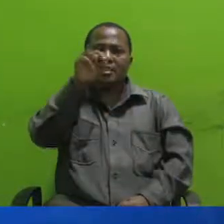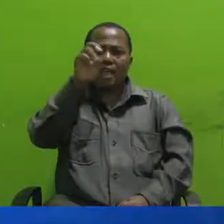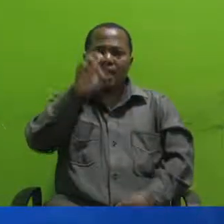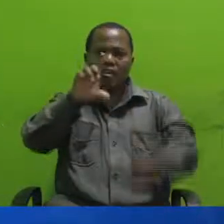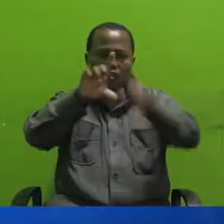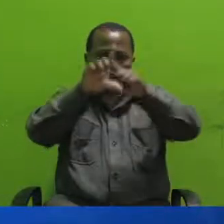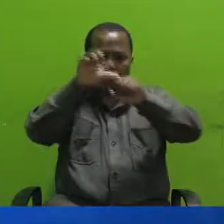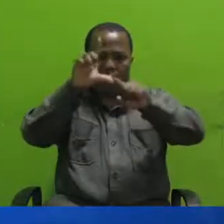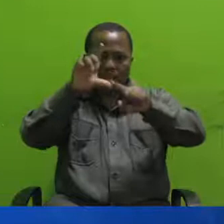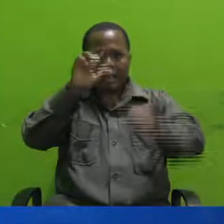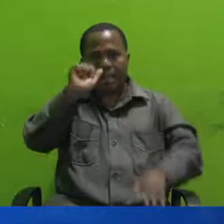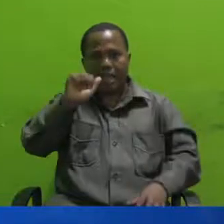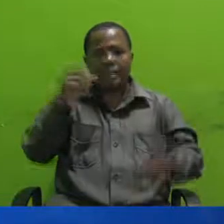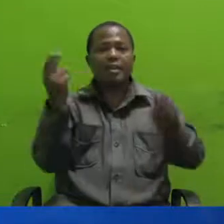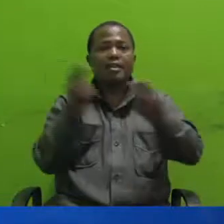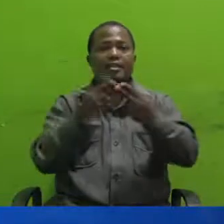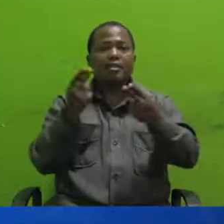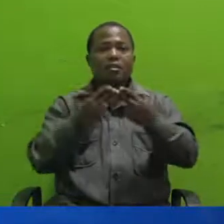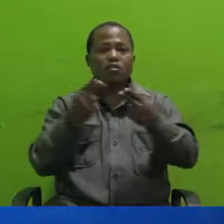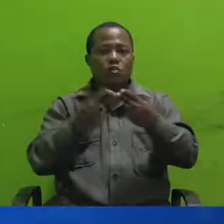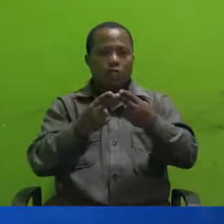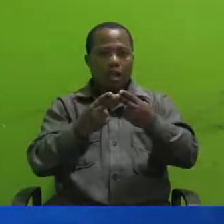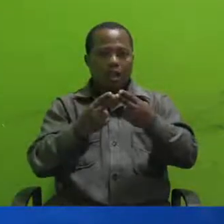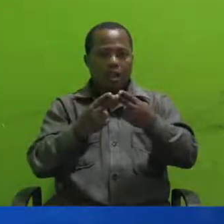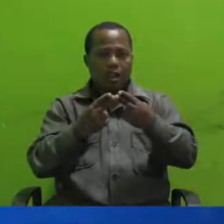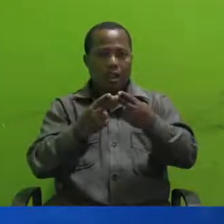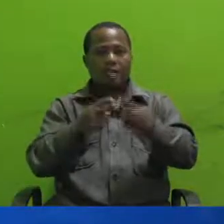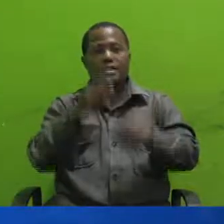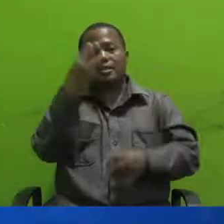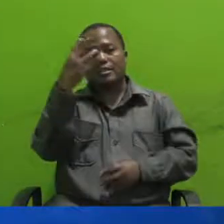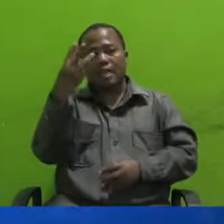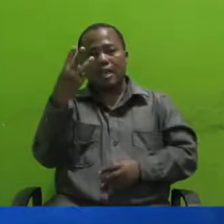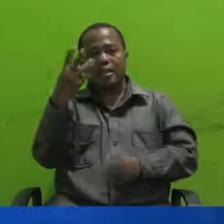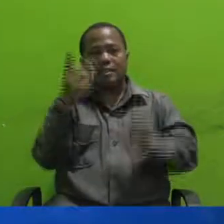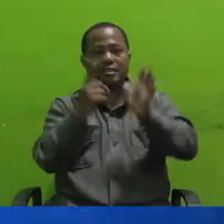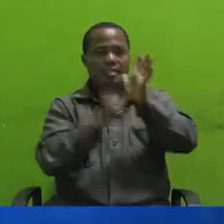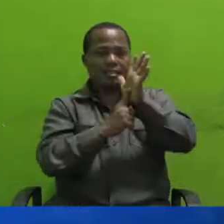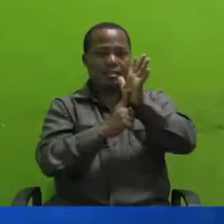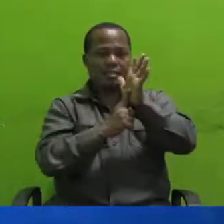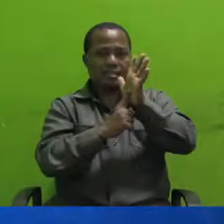of angle A equal to square root of 36, that is